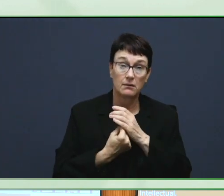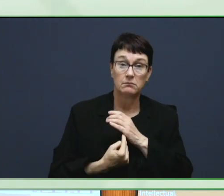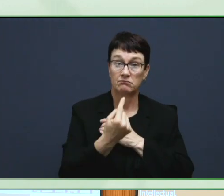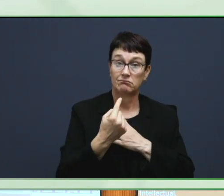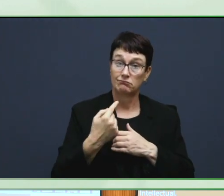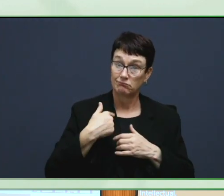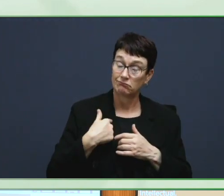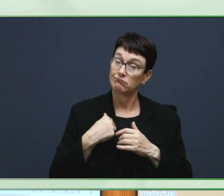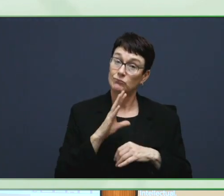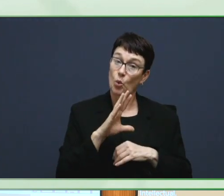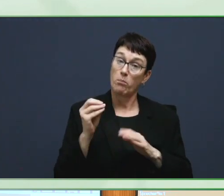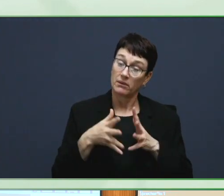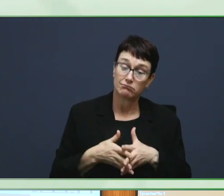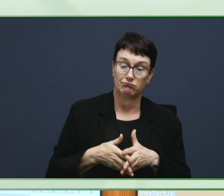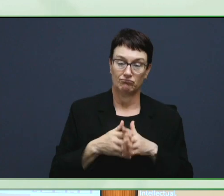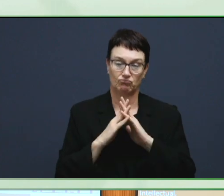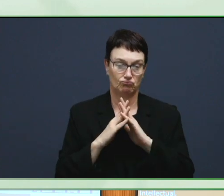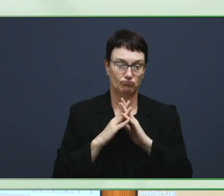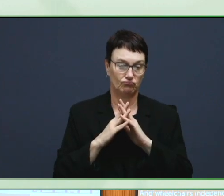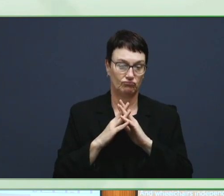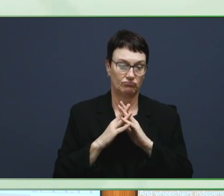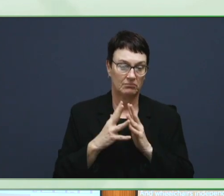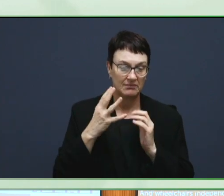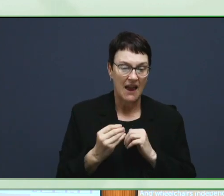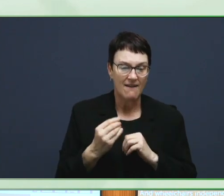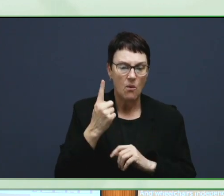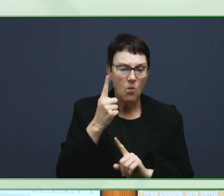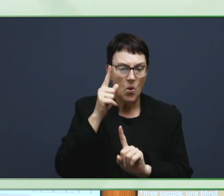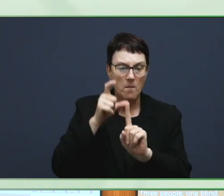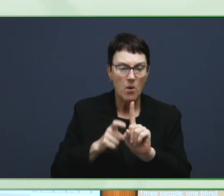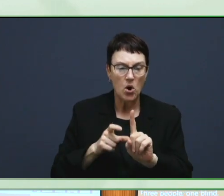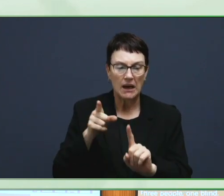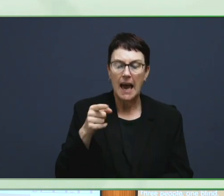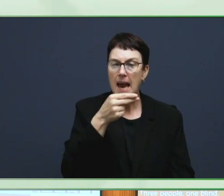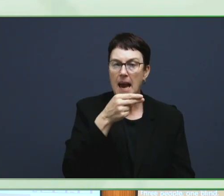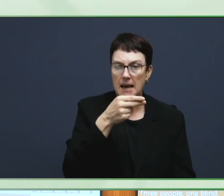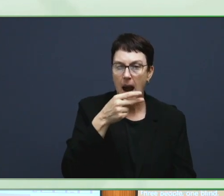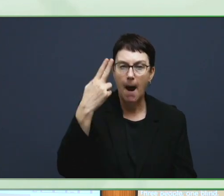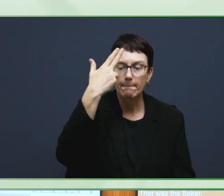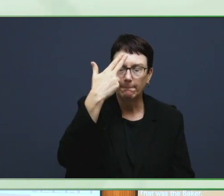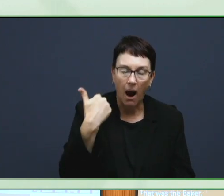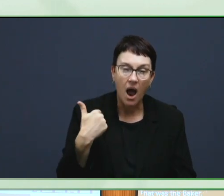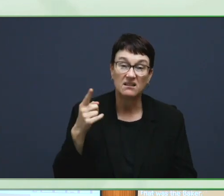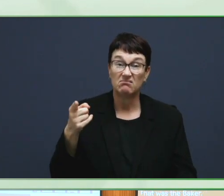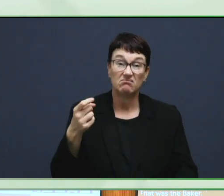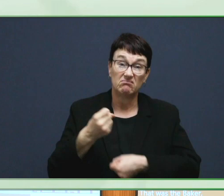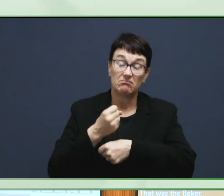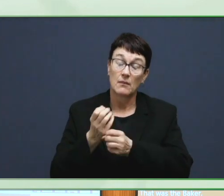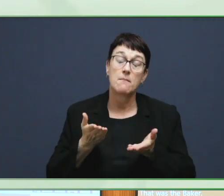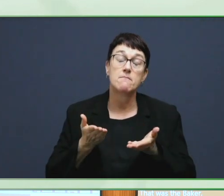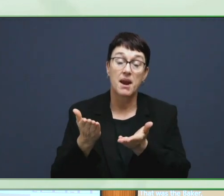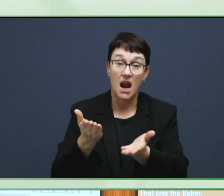people. One blind, that was the baker, Gustavo, that is the social